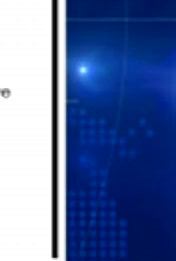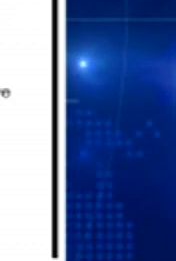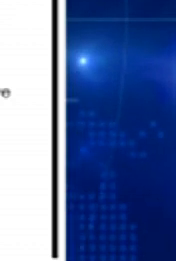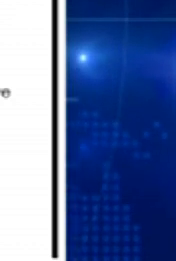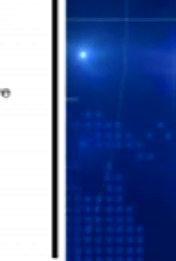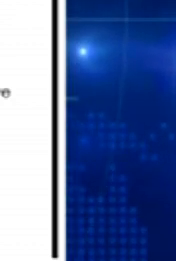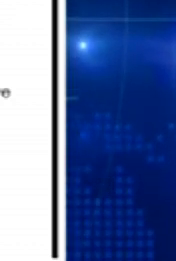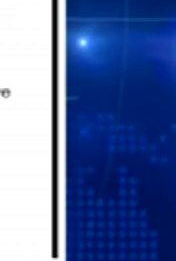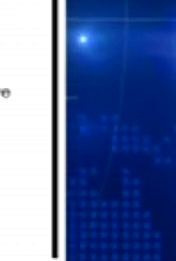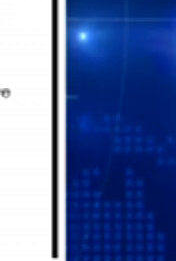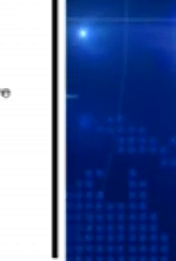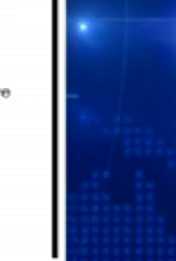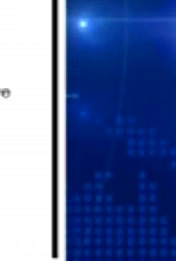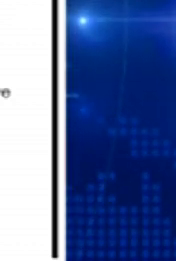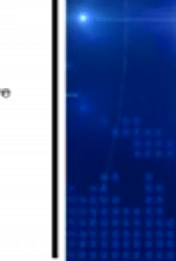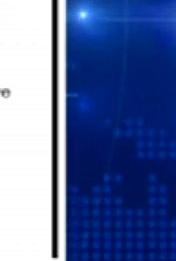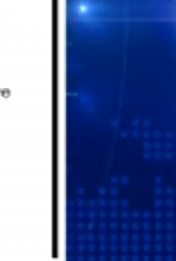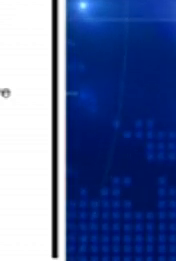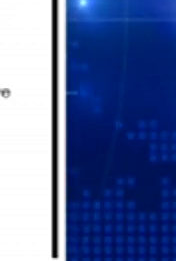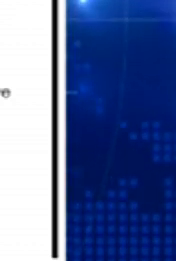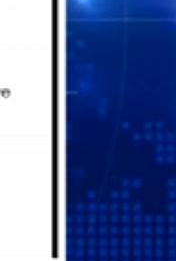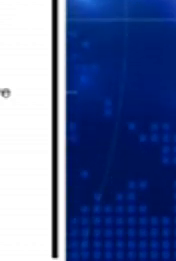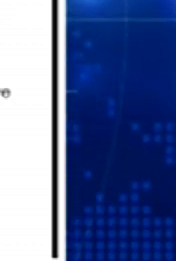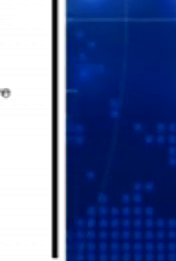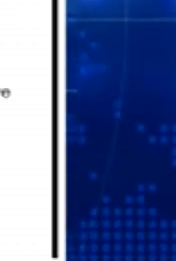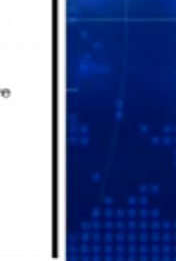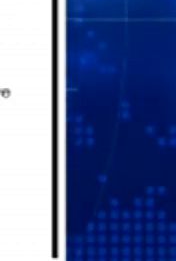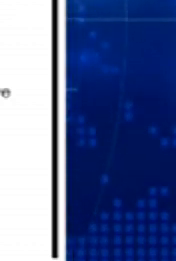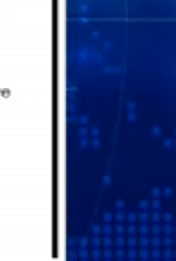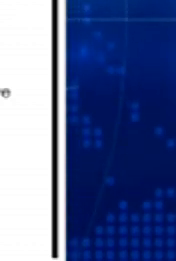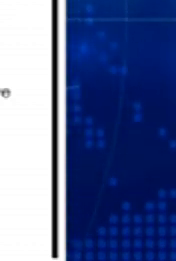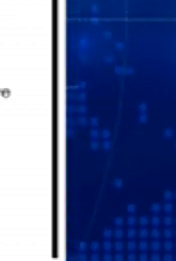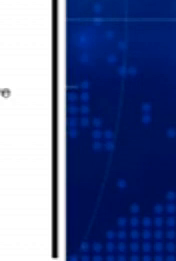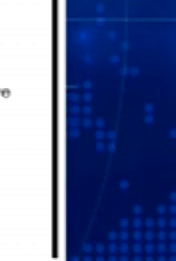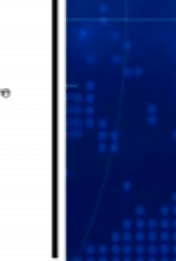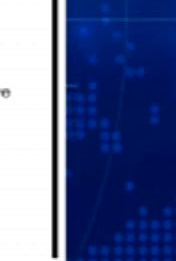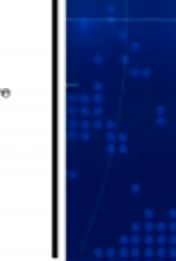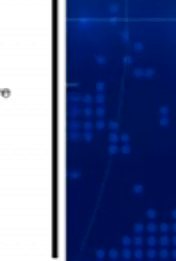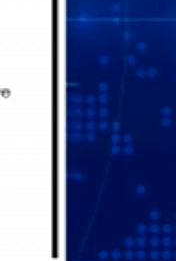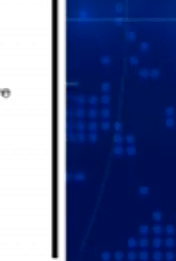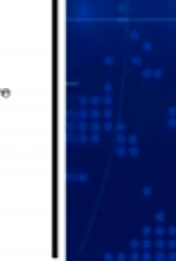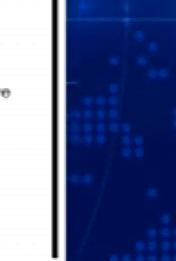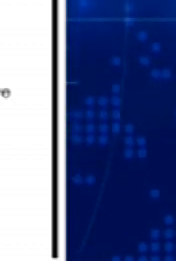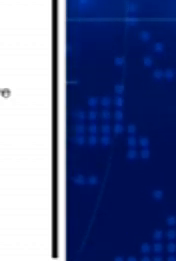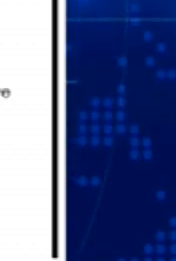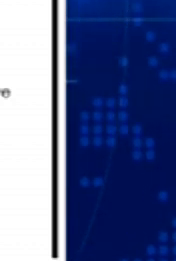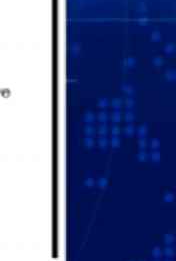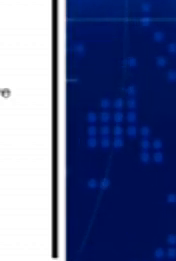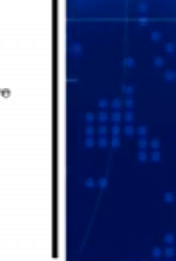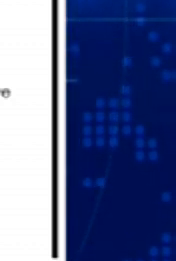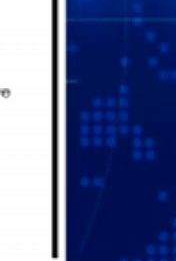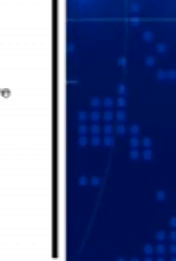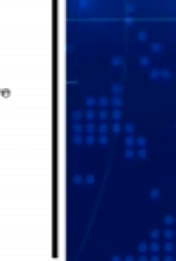total admissions at any given time, what we call the point prevalence for public sector hospitalization. So we're comparing here the second